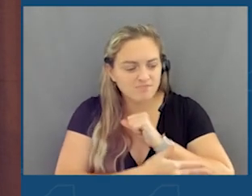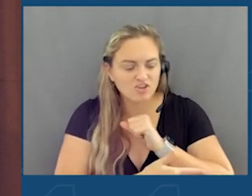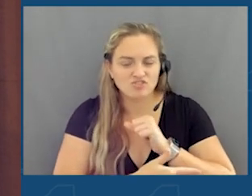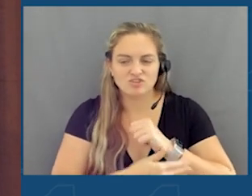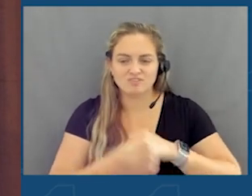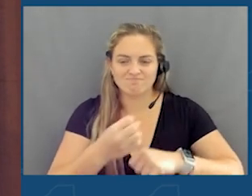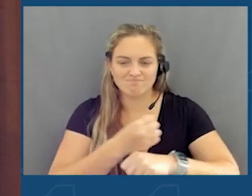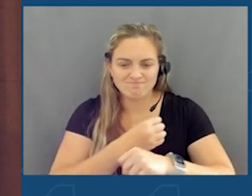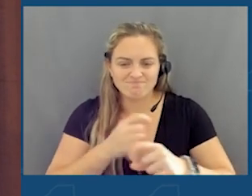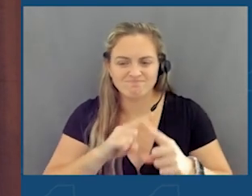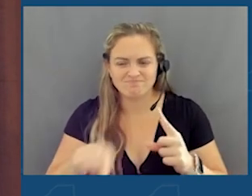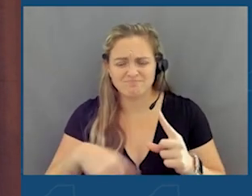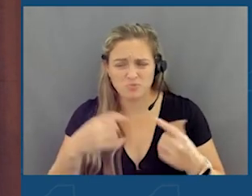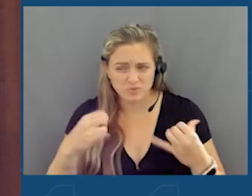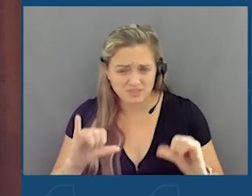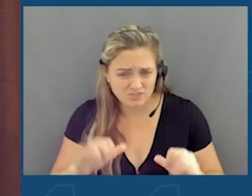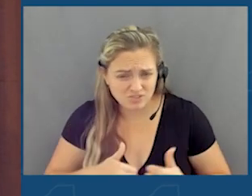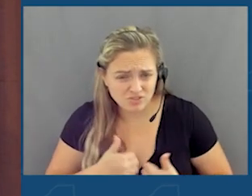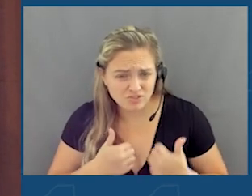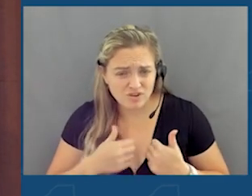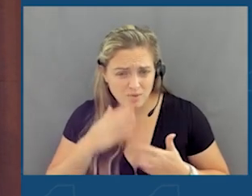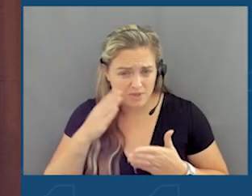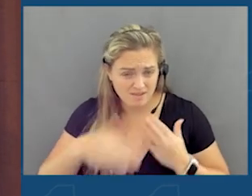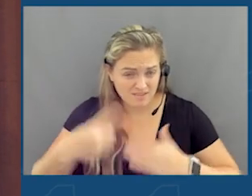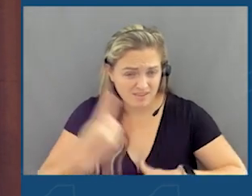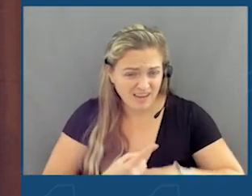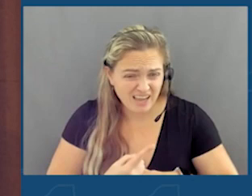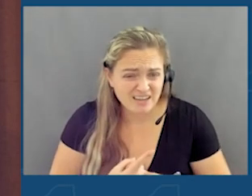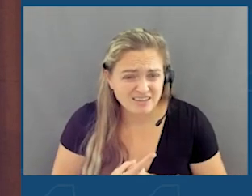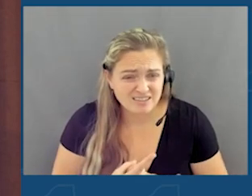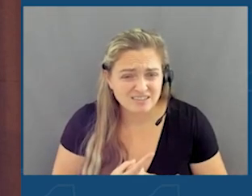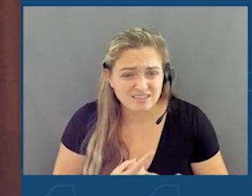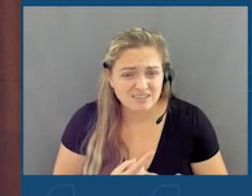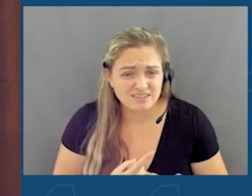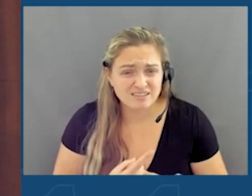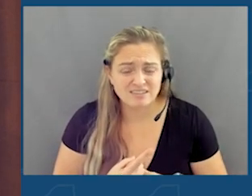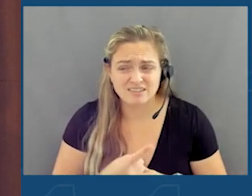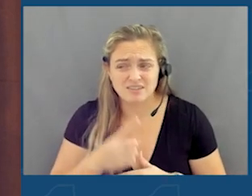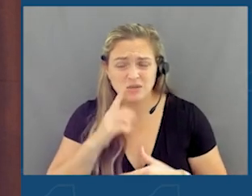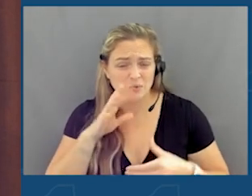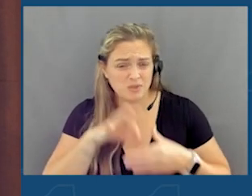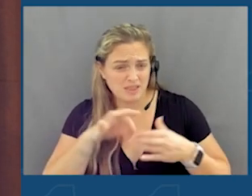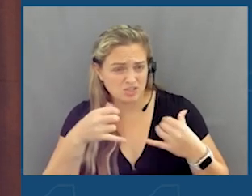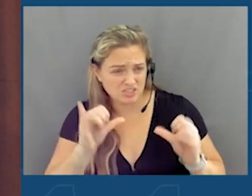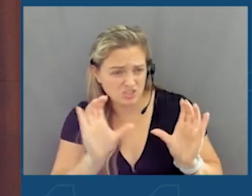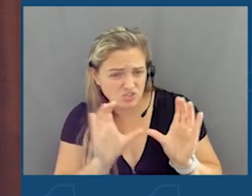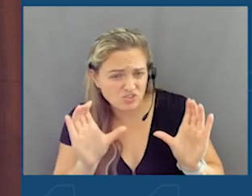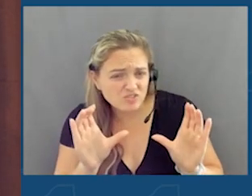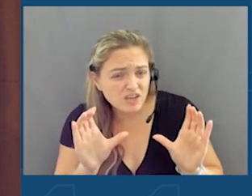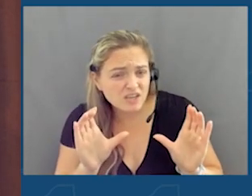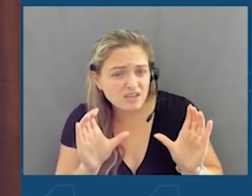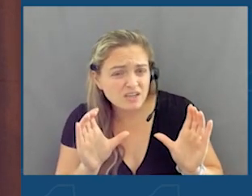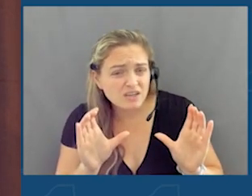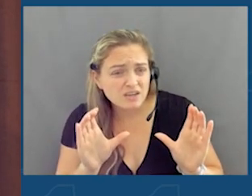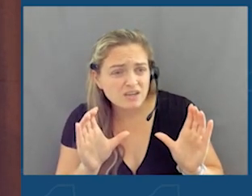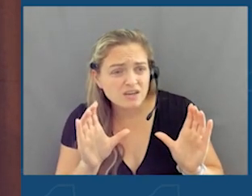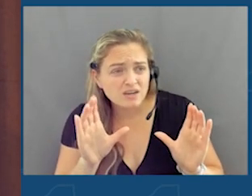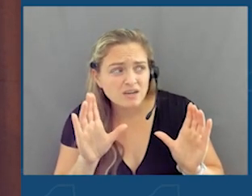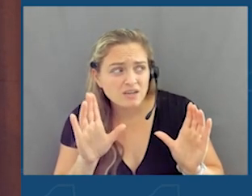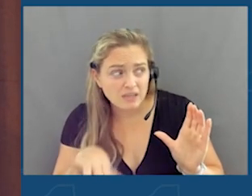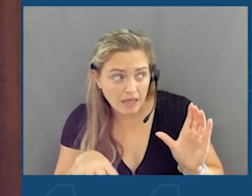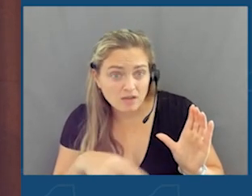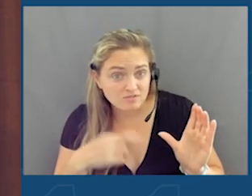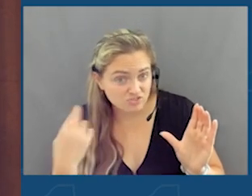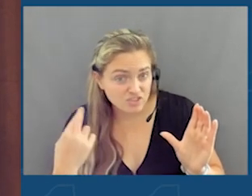attack, and would we still survive by the end of the day? Would the election be certified? That was in jeopardy during